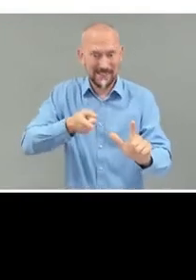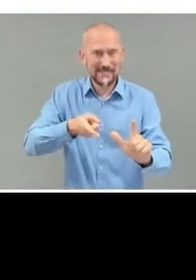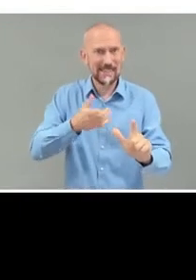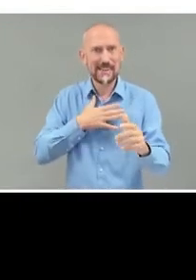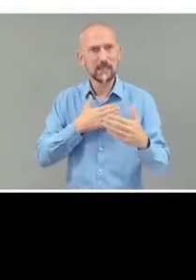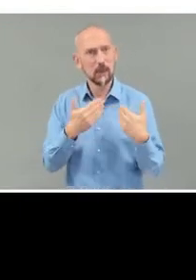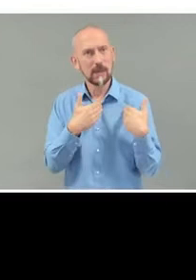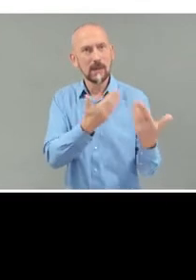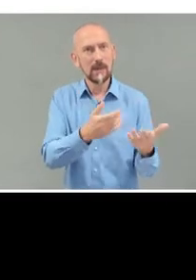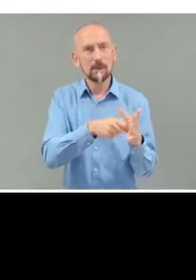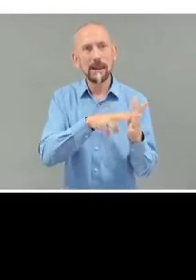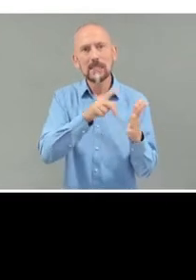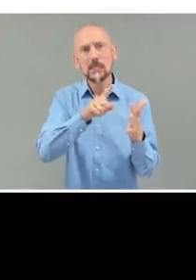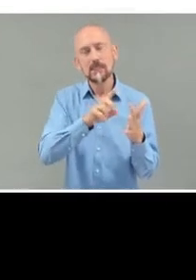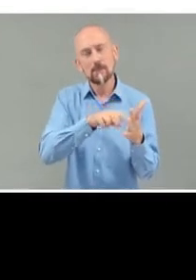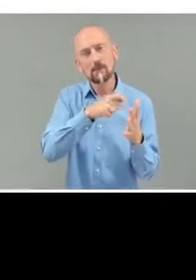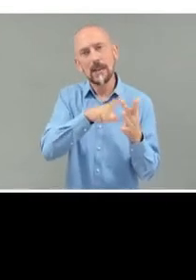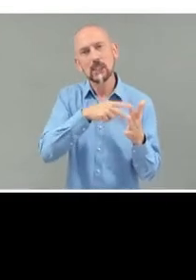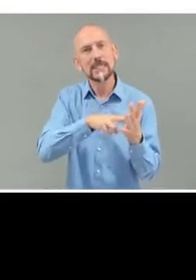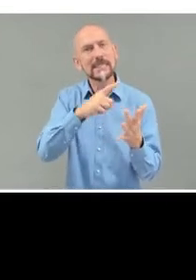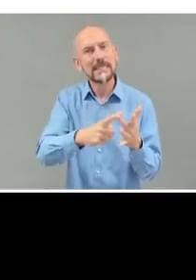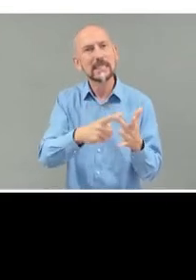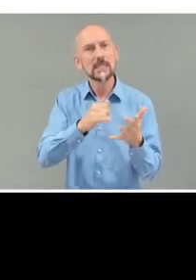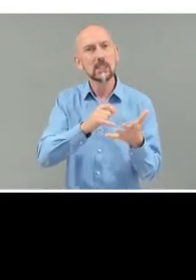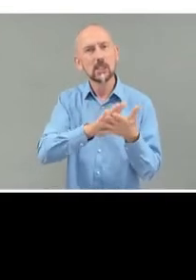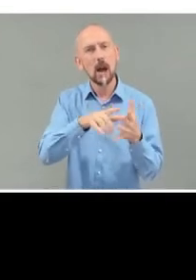Sharma now, who's going to talk about some work in her area.